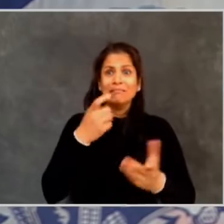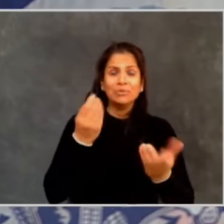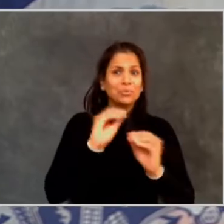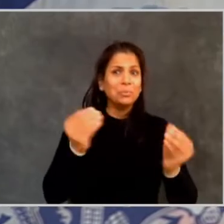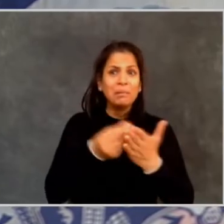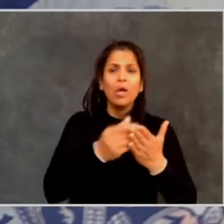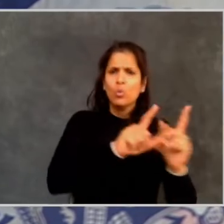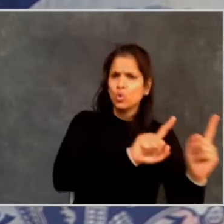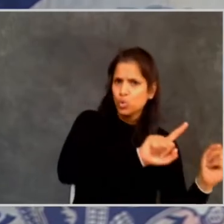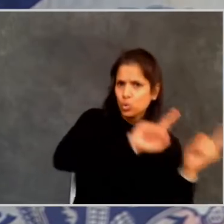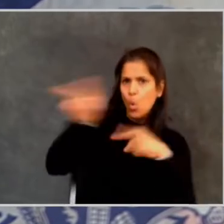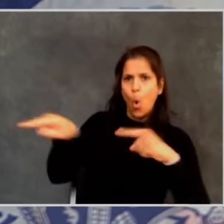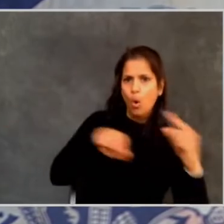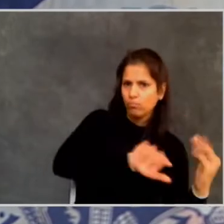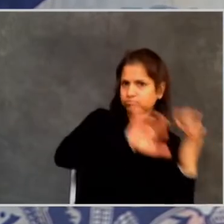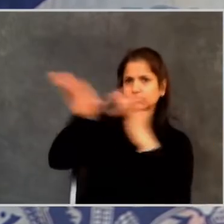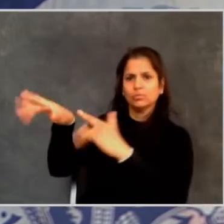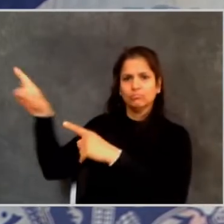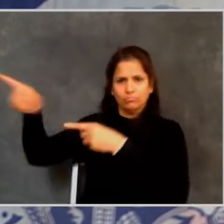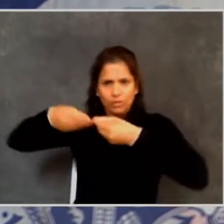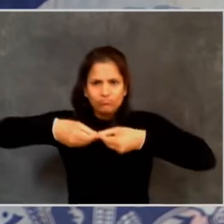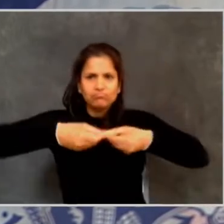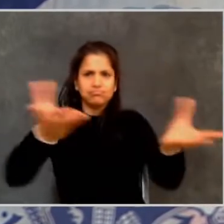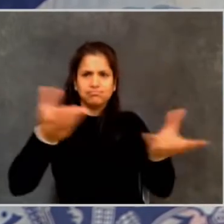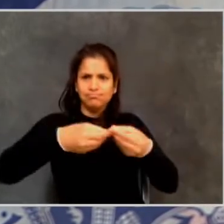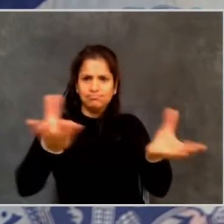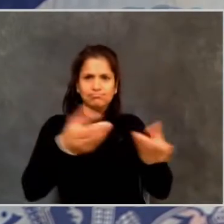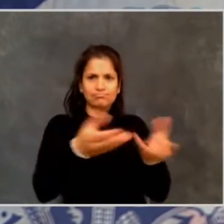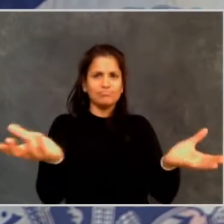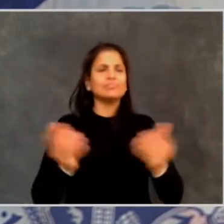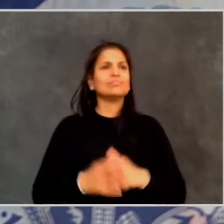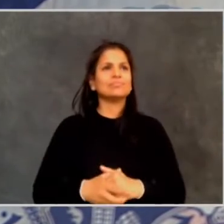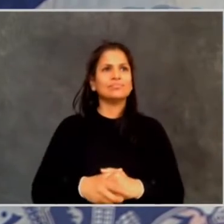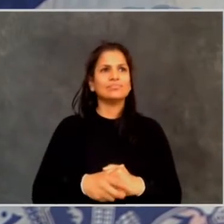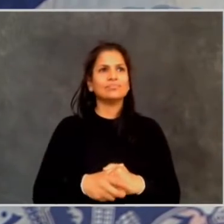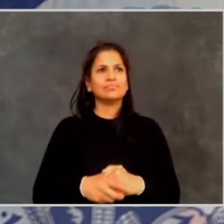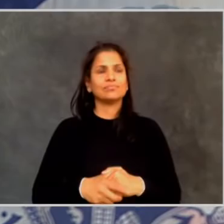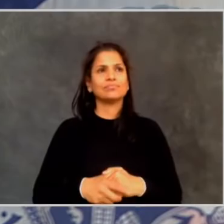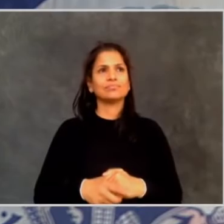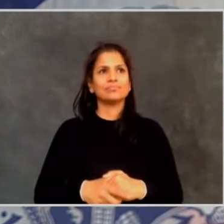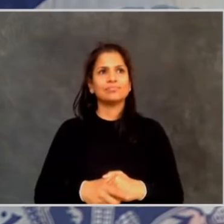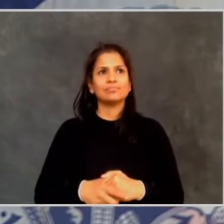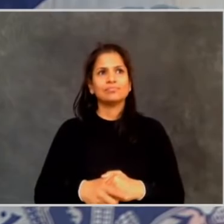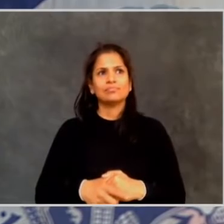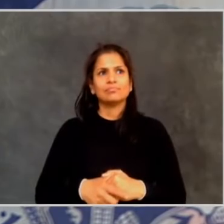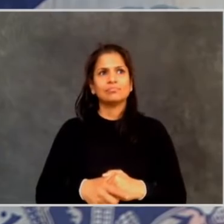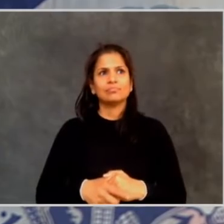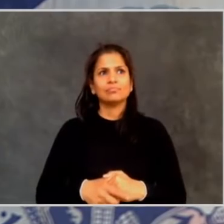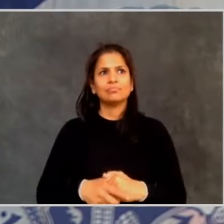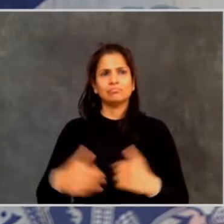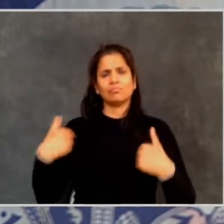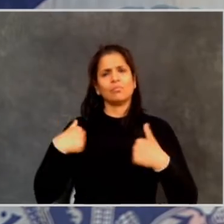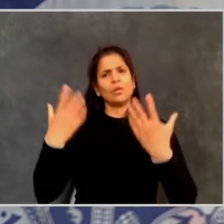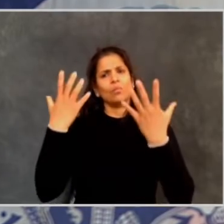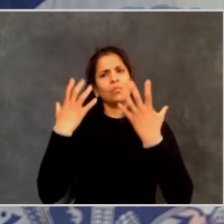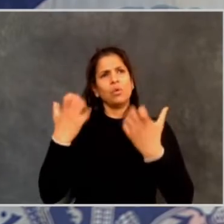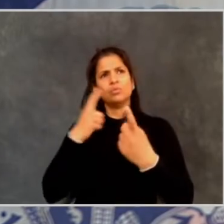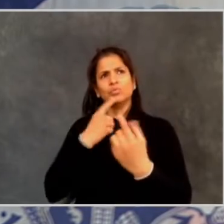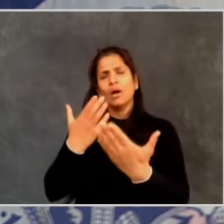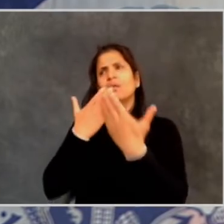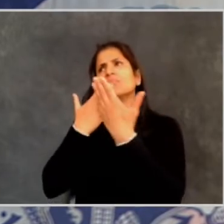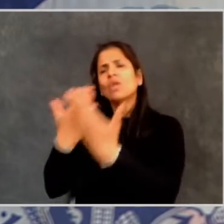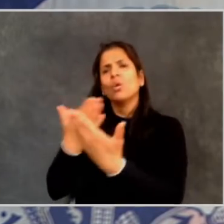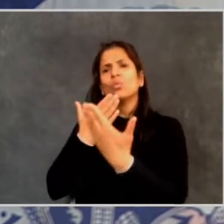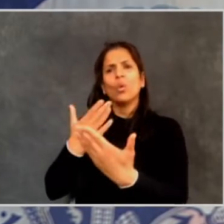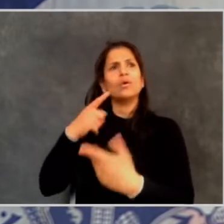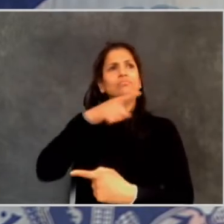got to thank them. Thank the pharmacy workers, all the people out there making sure that the basics are available for people who have enough money to pay for it. Thank God